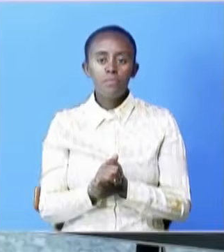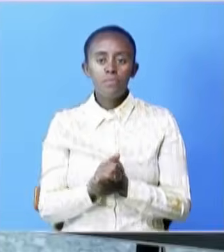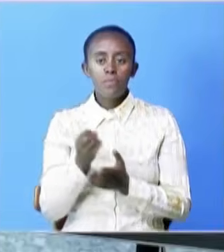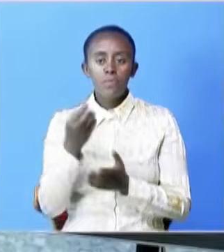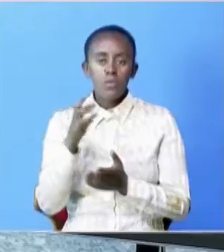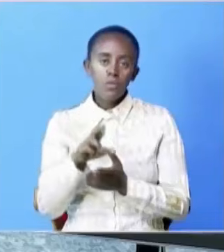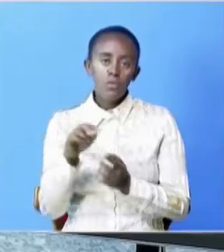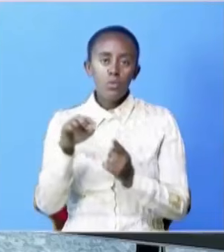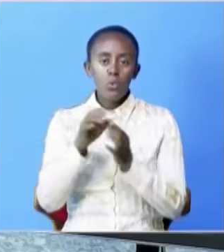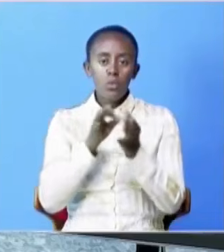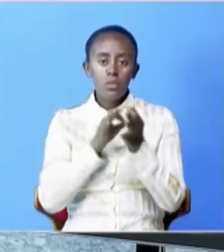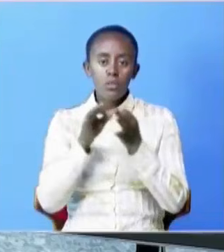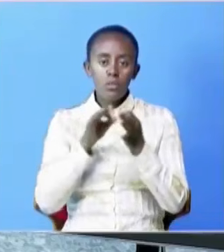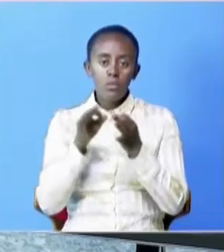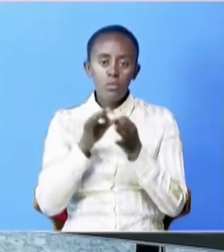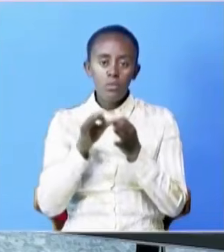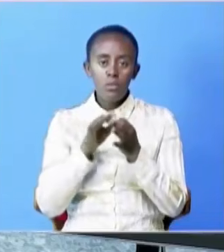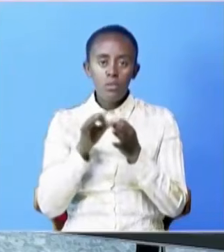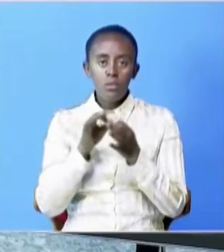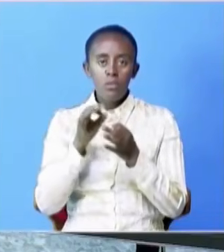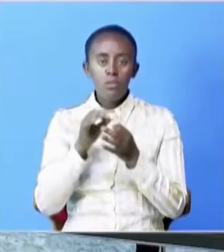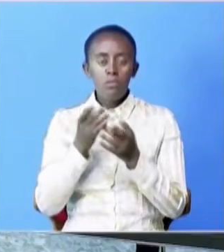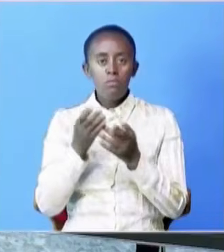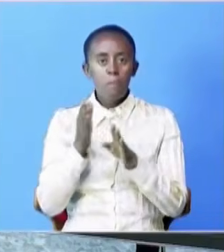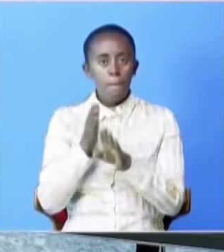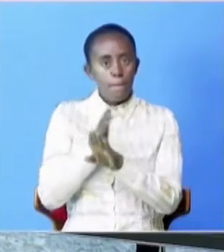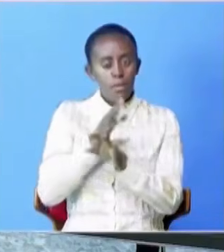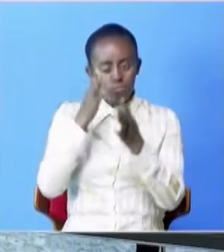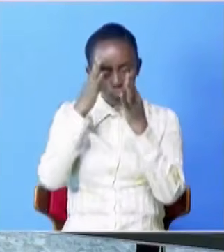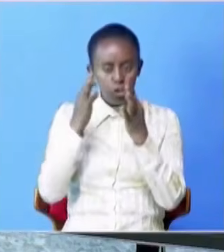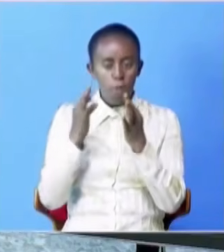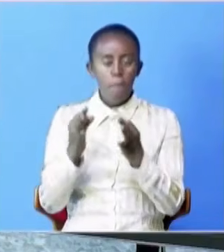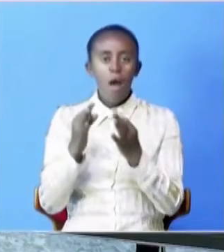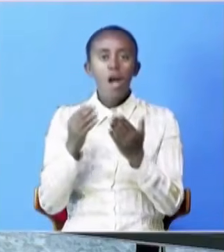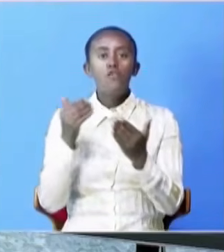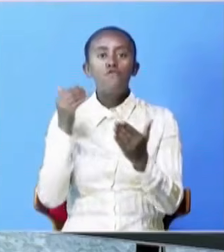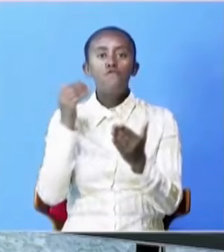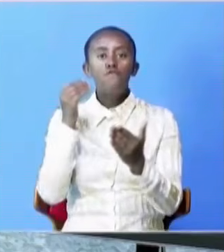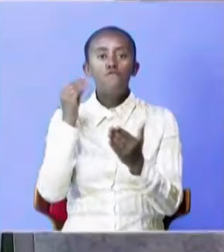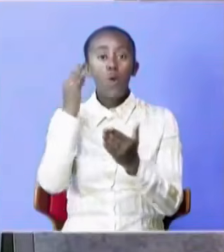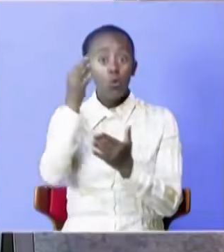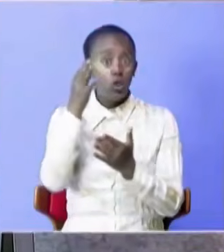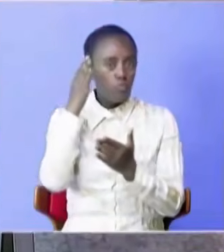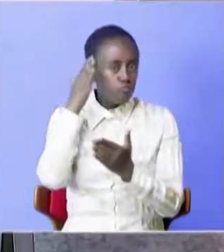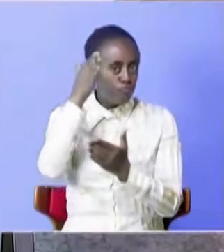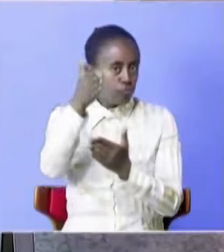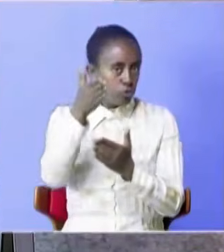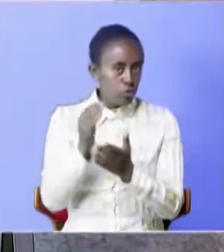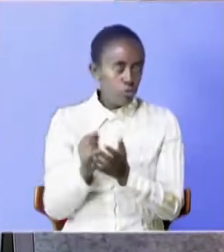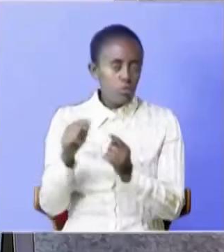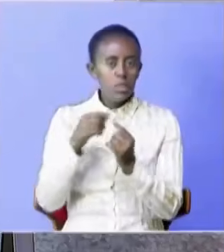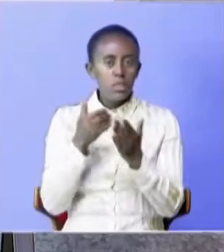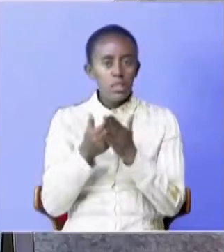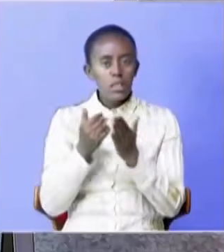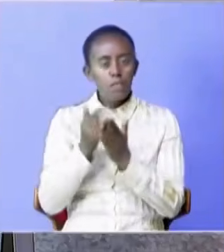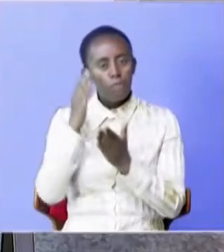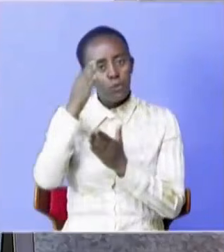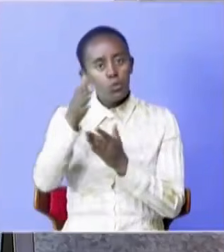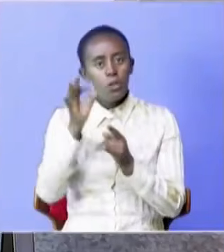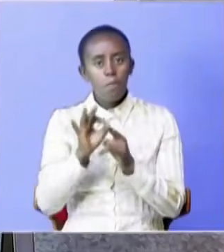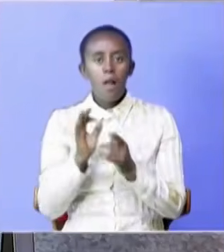or to express predetermined future plans. So to express near future